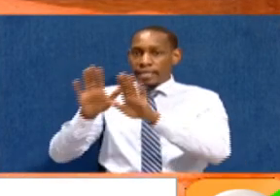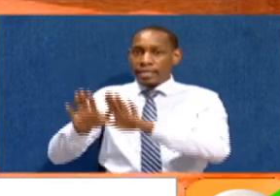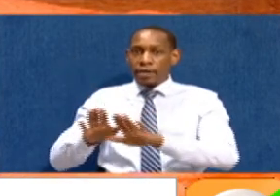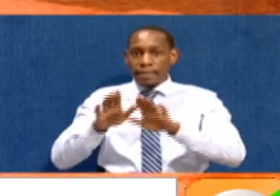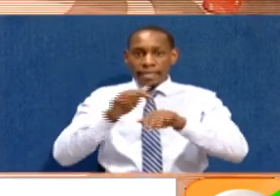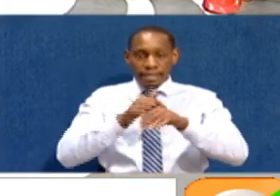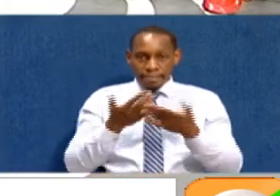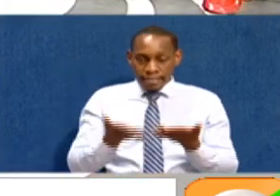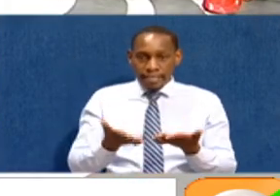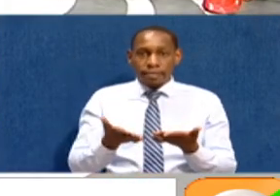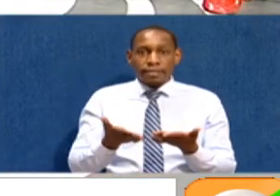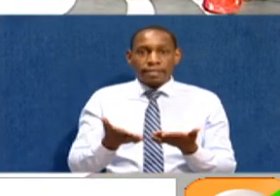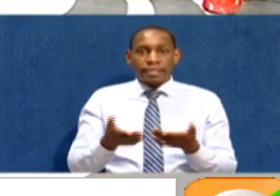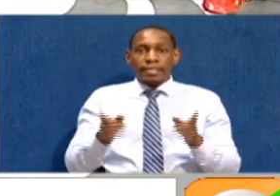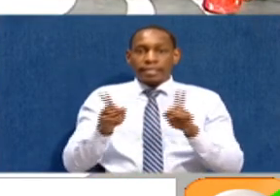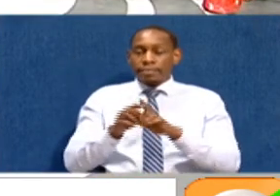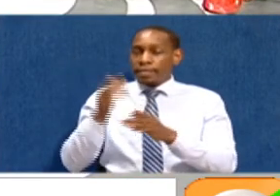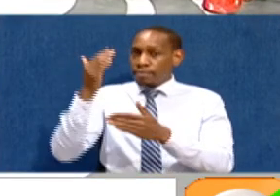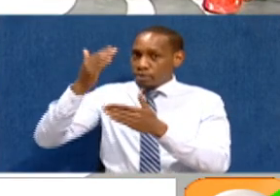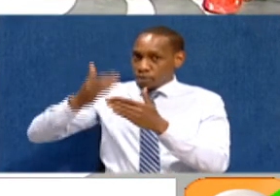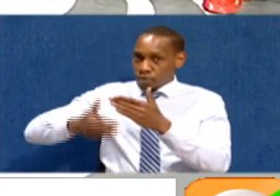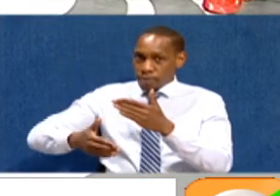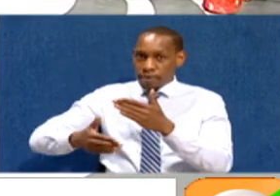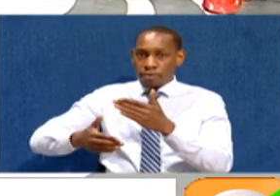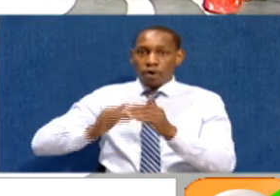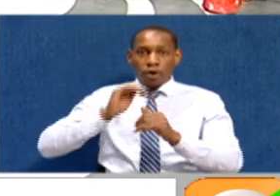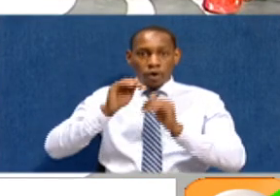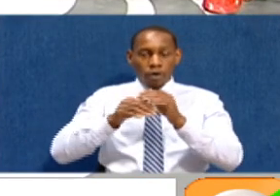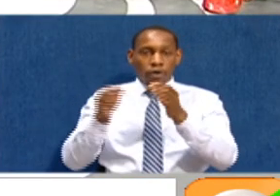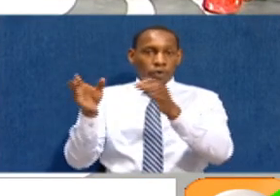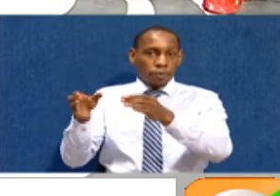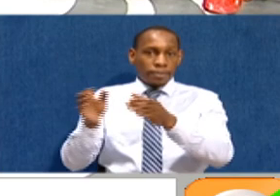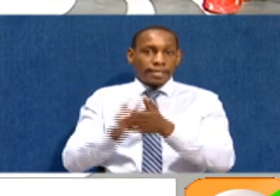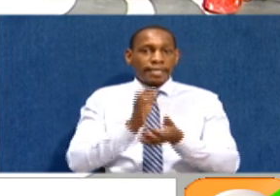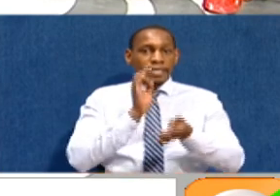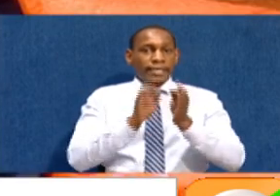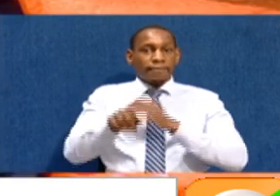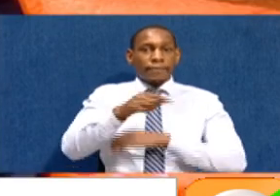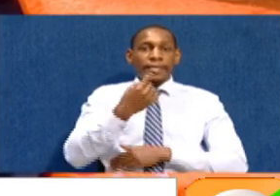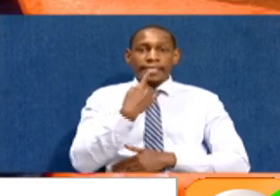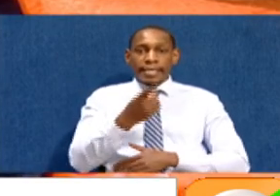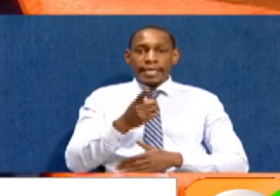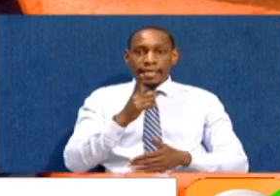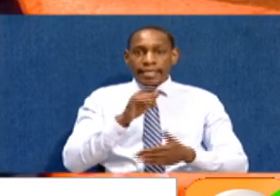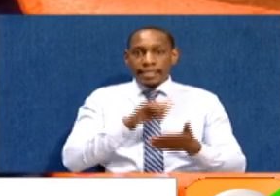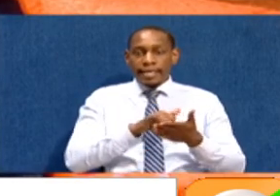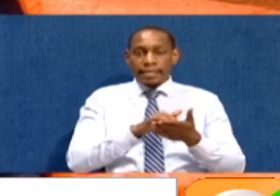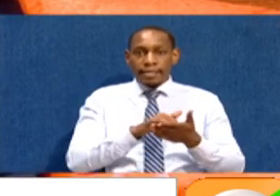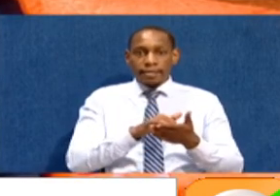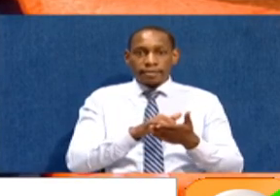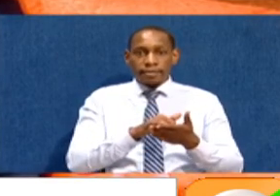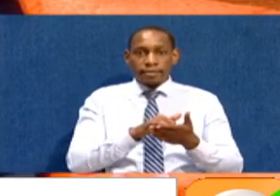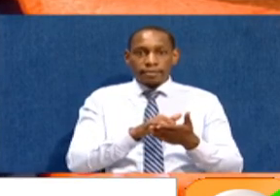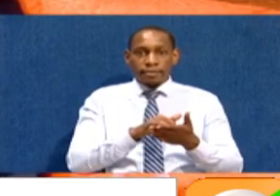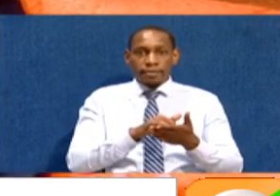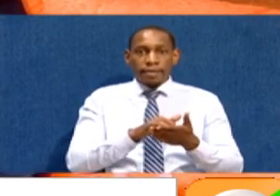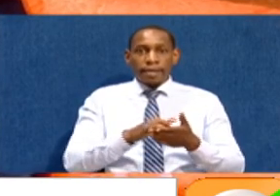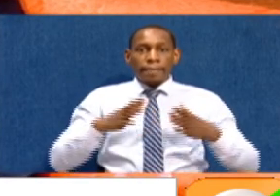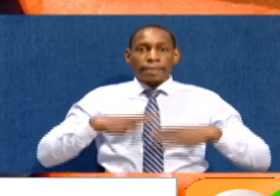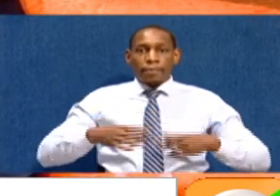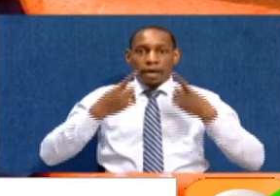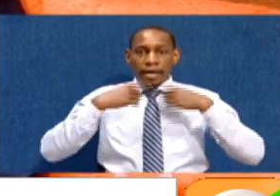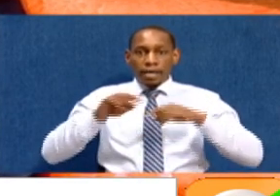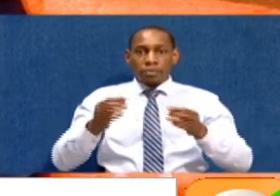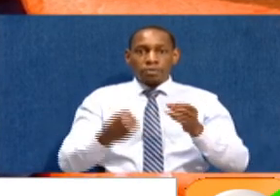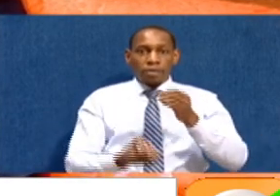campaigns at this time, let them cease for everybody. If we say, let people declare the sources of their wealth, and